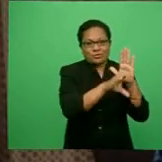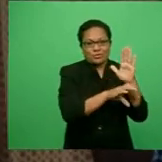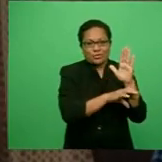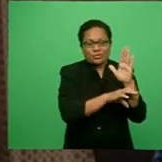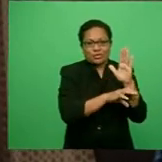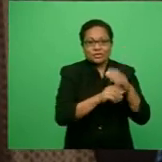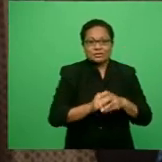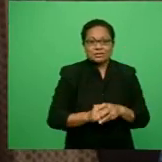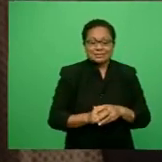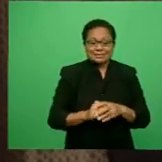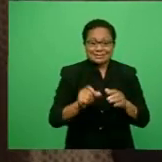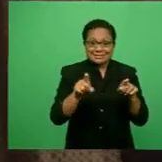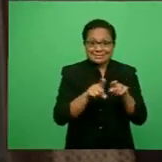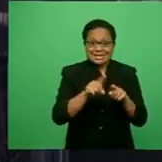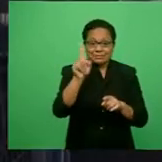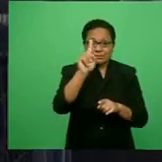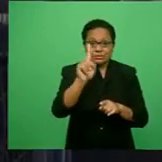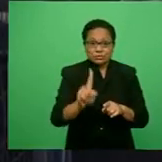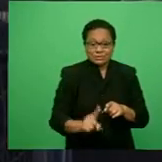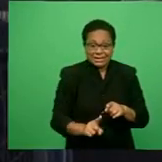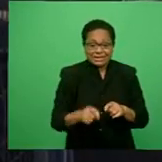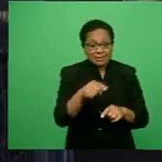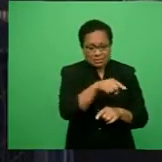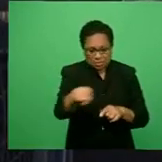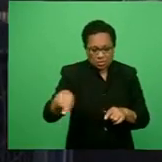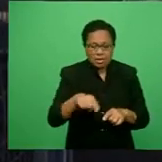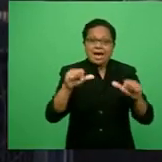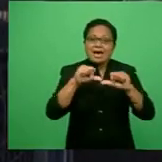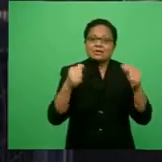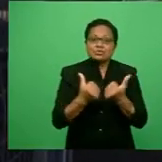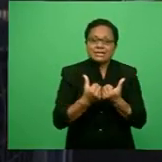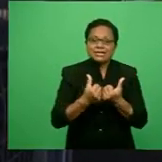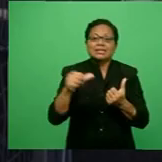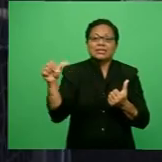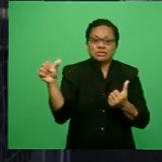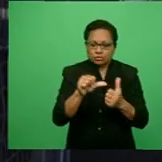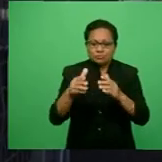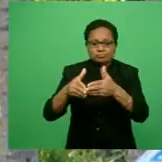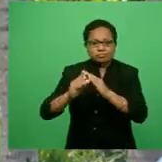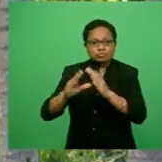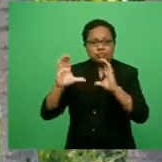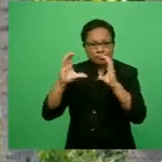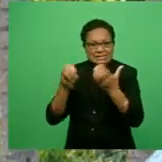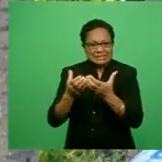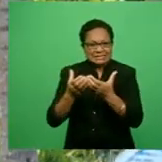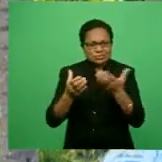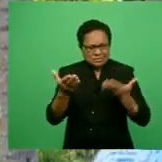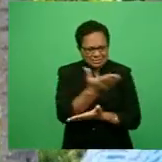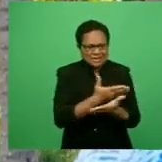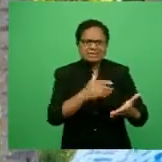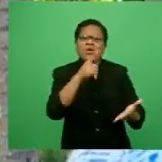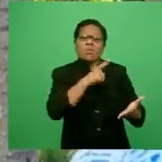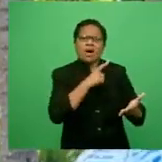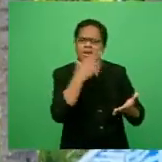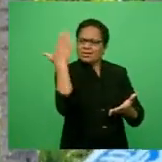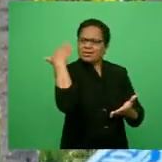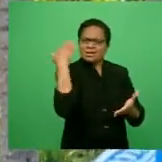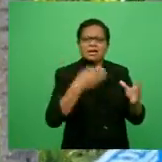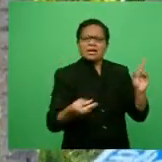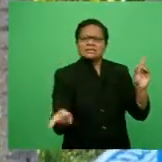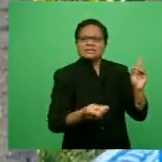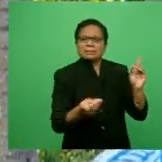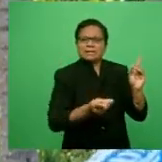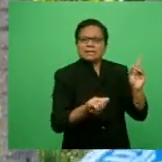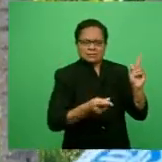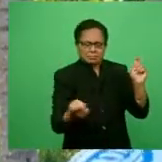was also moved to set up a committee to look at what caused the party to be suspended. What will happen? They will find out why did we